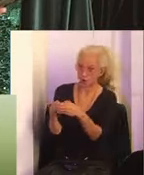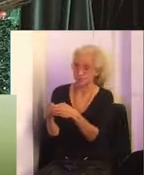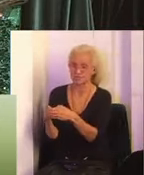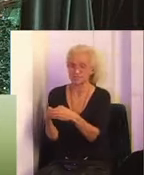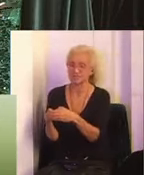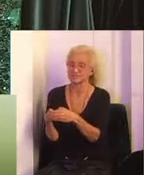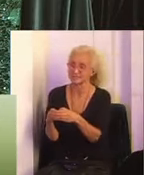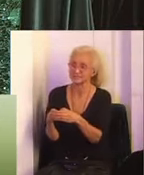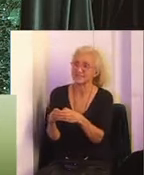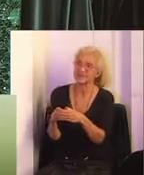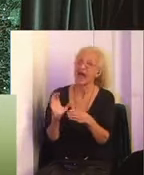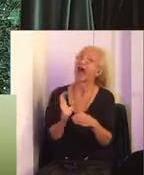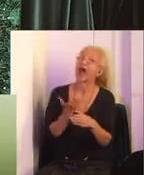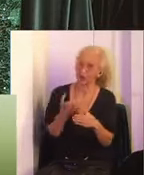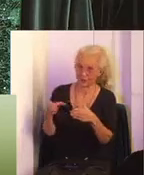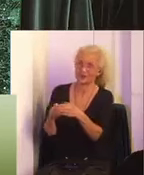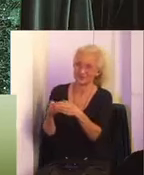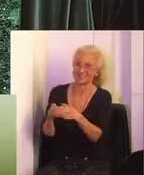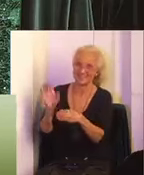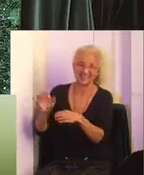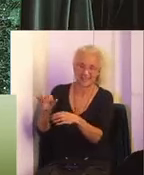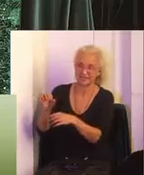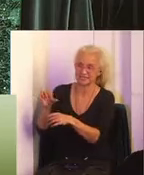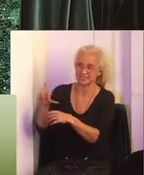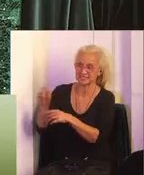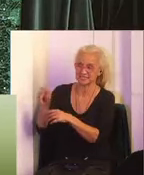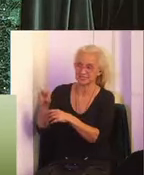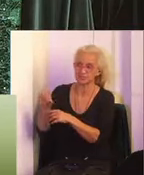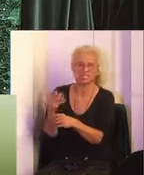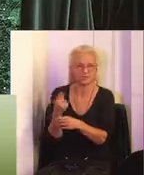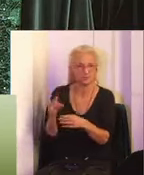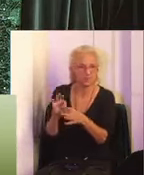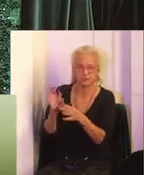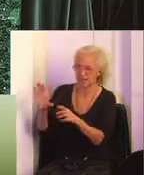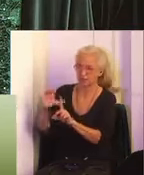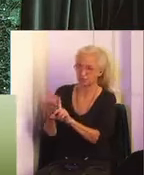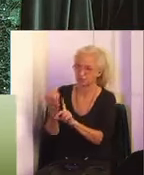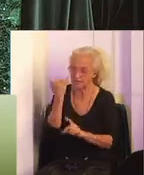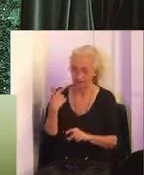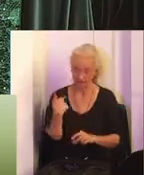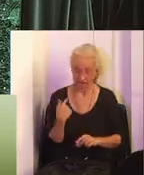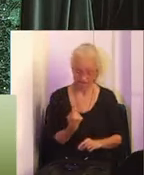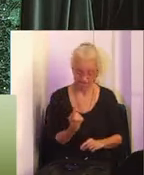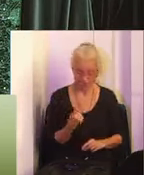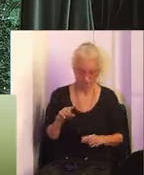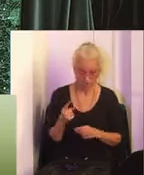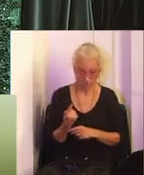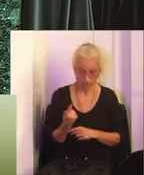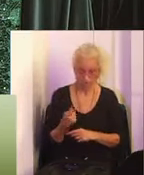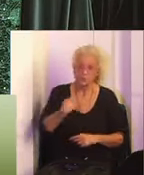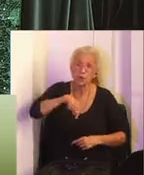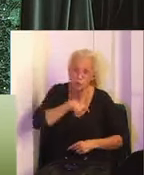maybe I should put it that way. There's something about the Latin culture that if I have a dollar, we have a dollar. It's not just